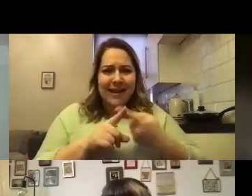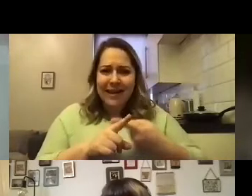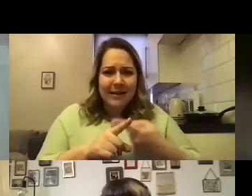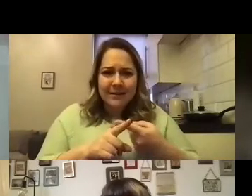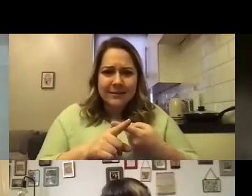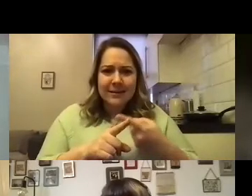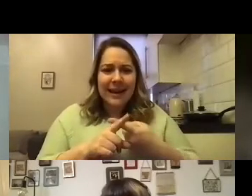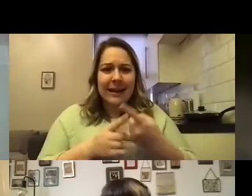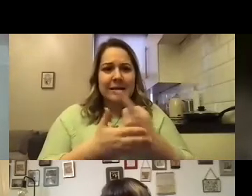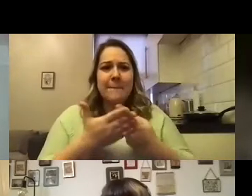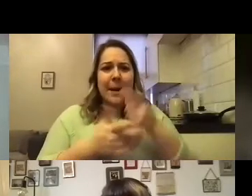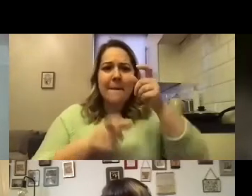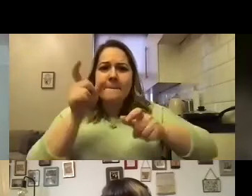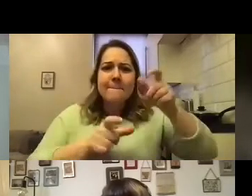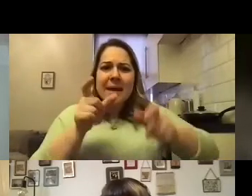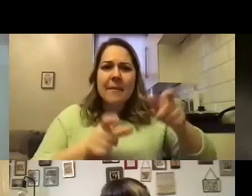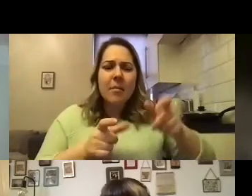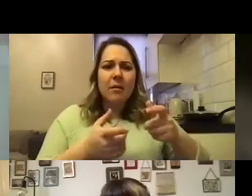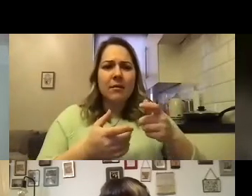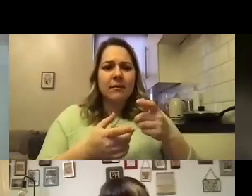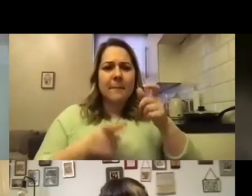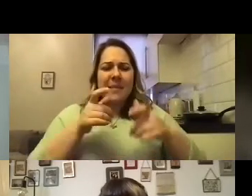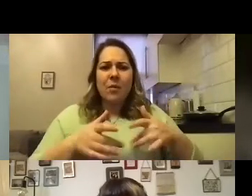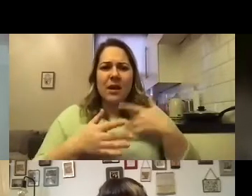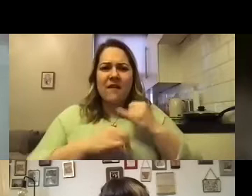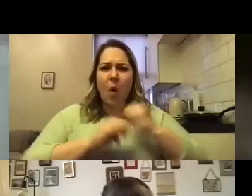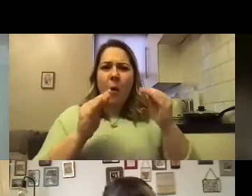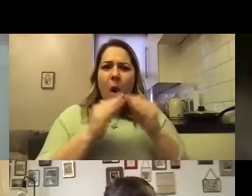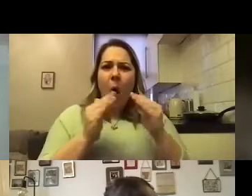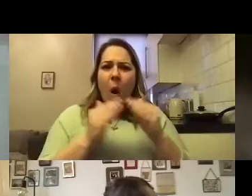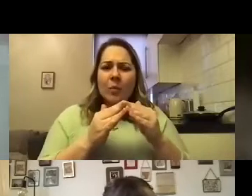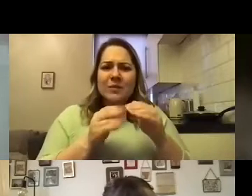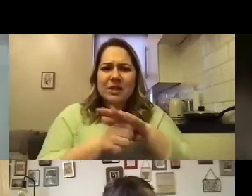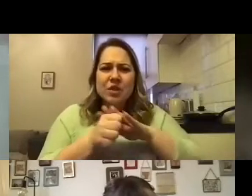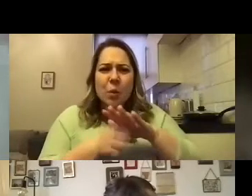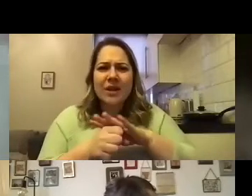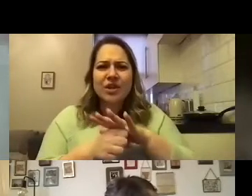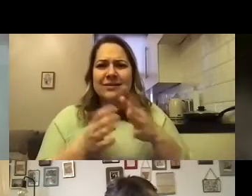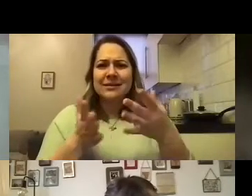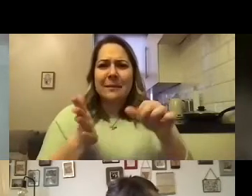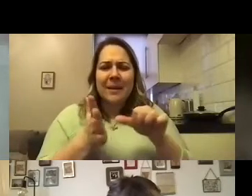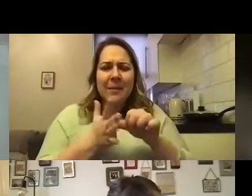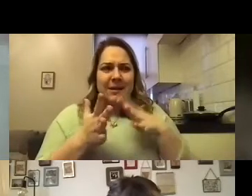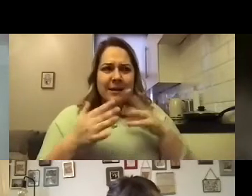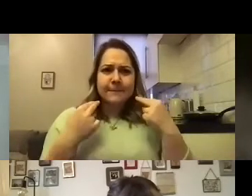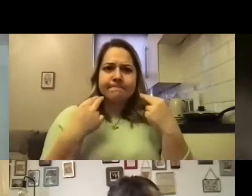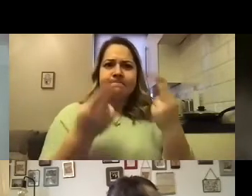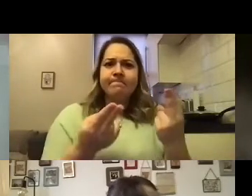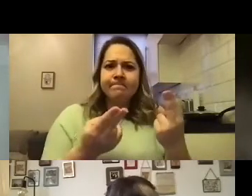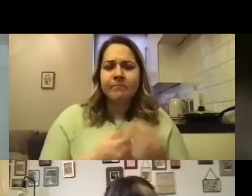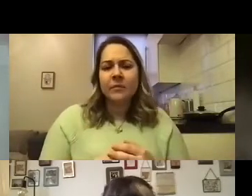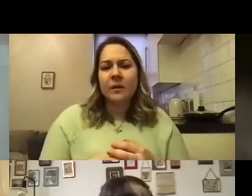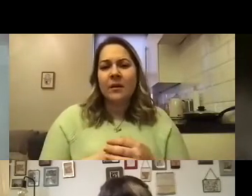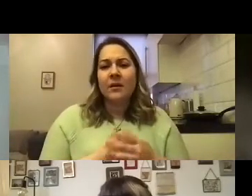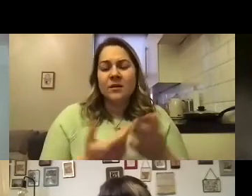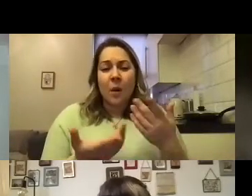people. It's about people living in poor housing conditions and people like the people of Poplar who prepared to stand up. So I took us through a little bit of history